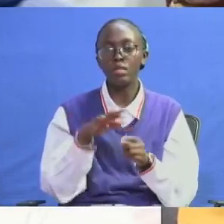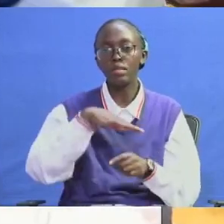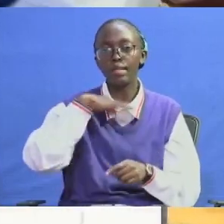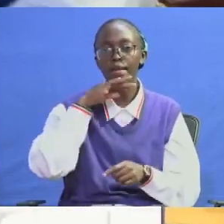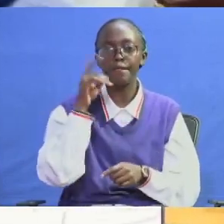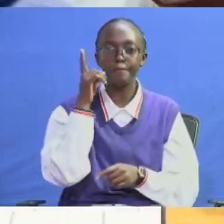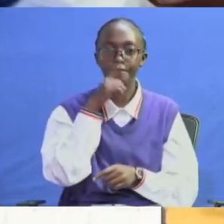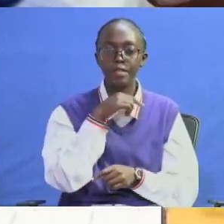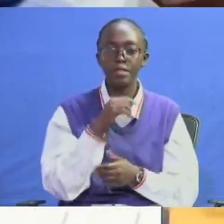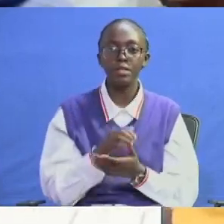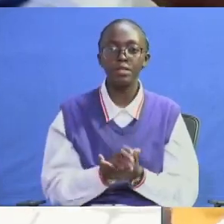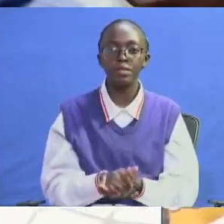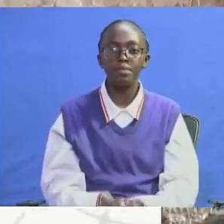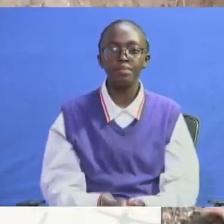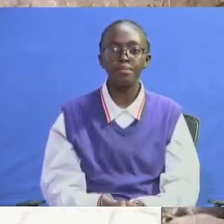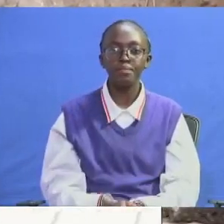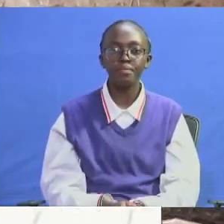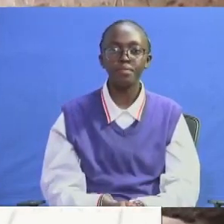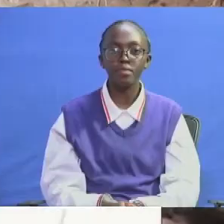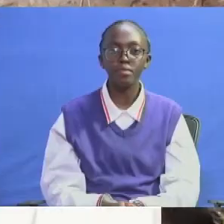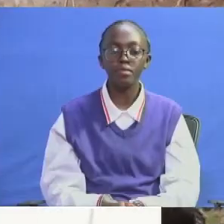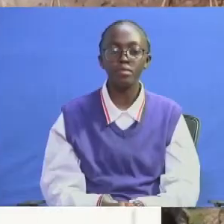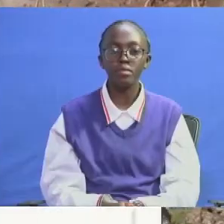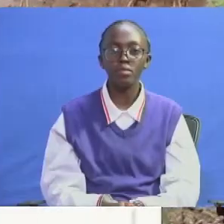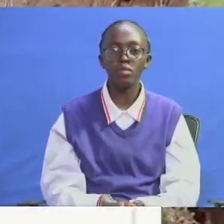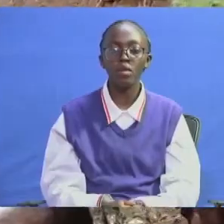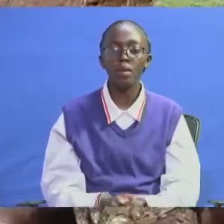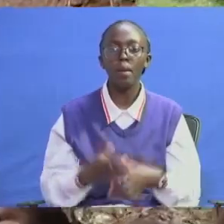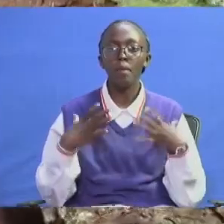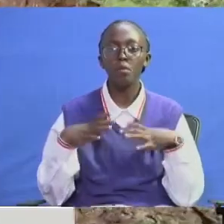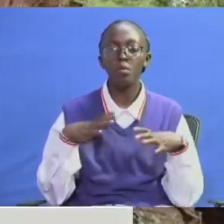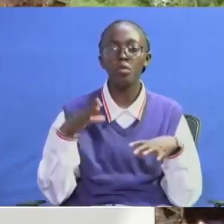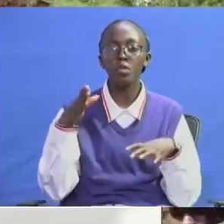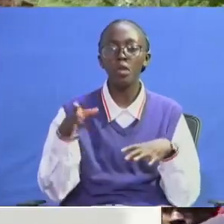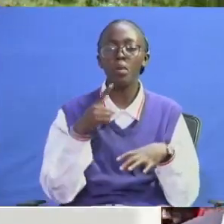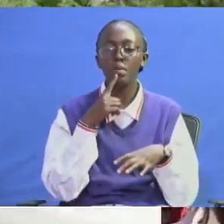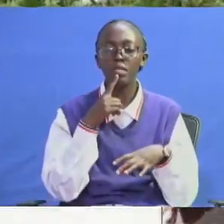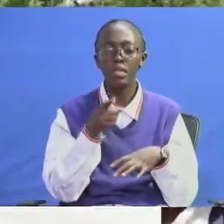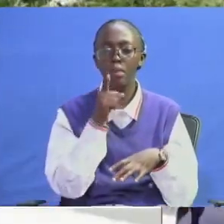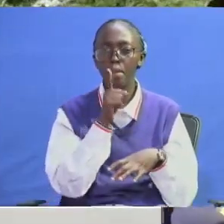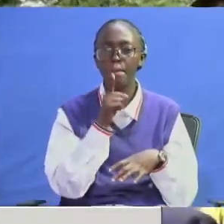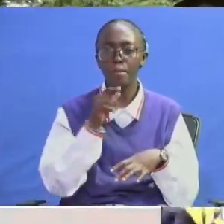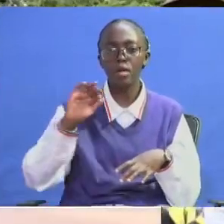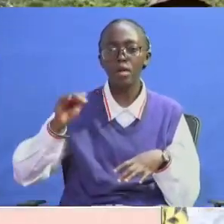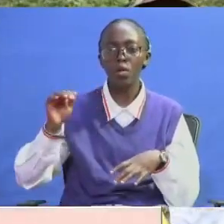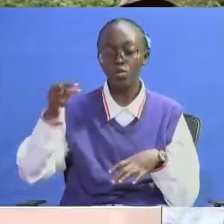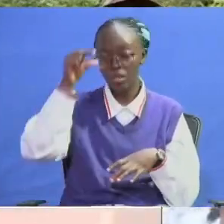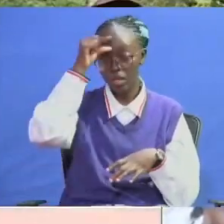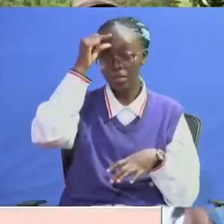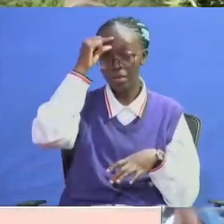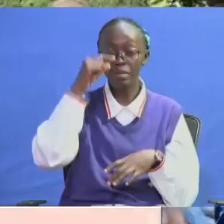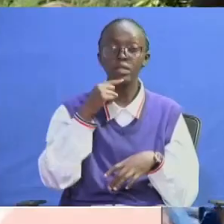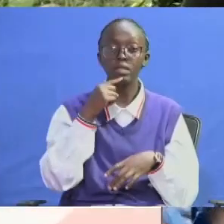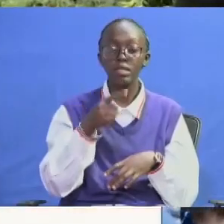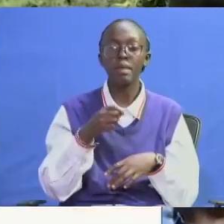wakaaga kabla tufike kwa hospitali. The residents have blamed the county government for the slow response, further pleading with the